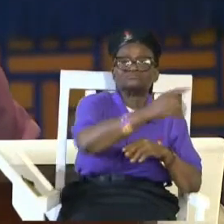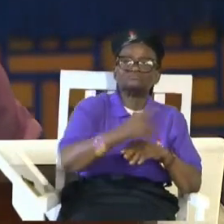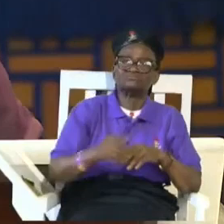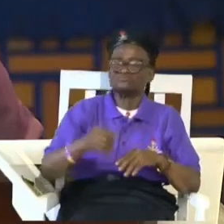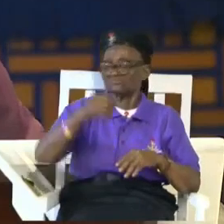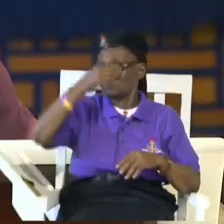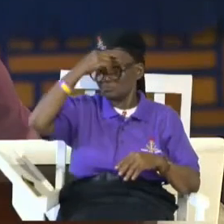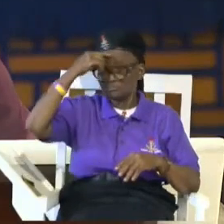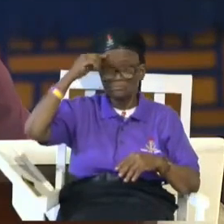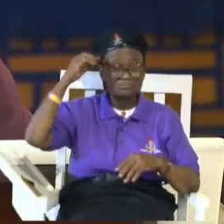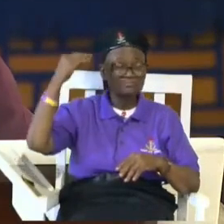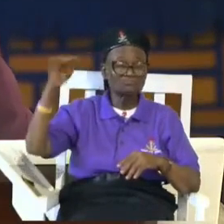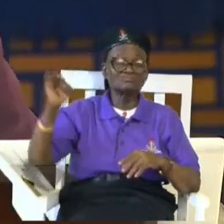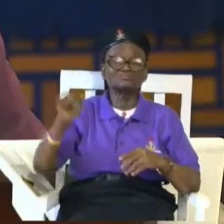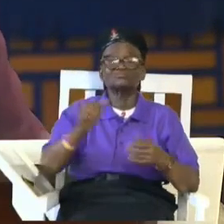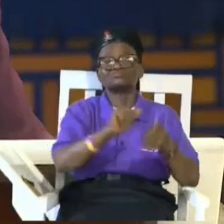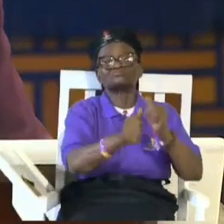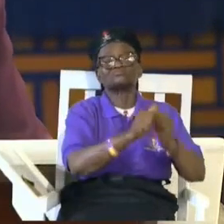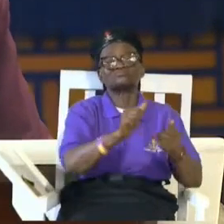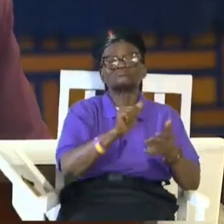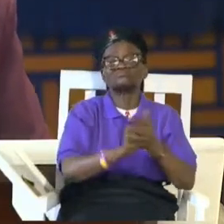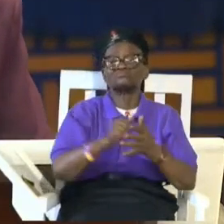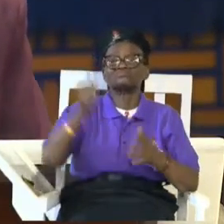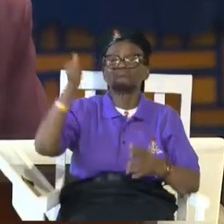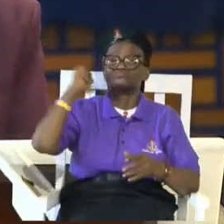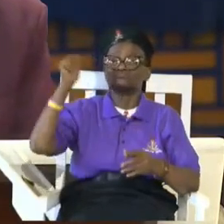because of a problem that refused to be solved.